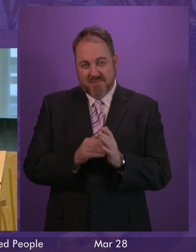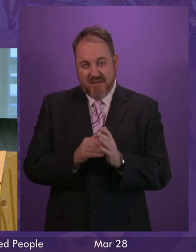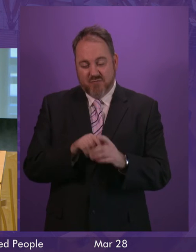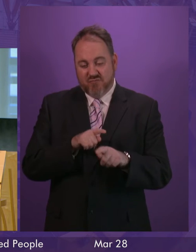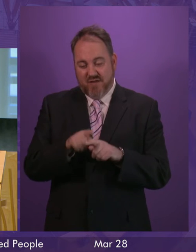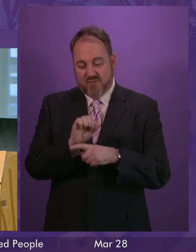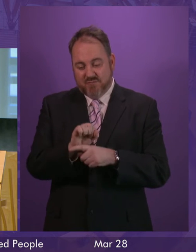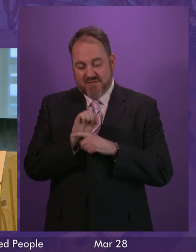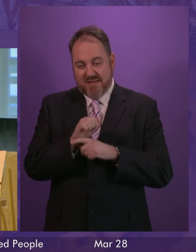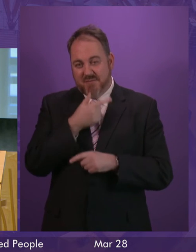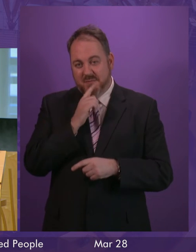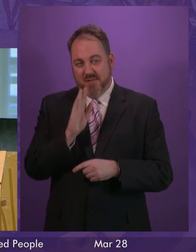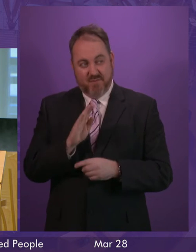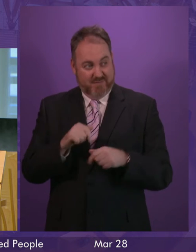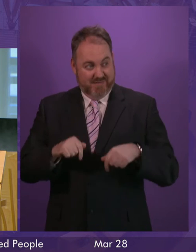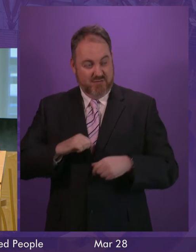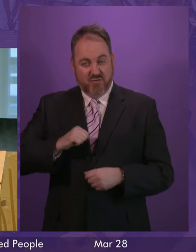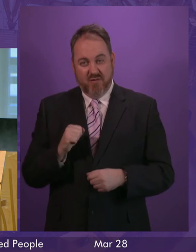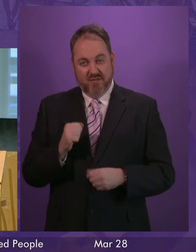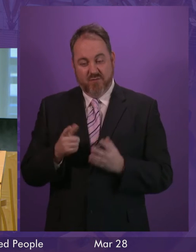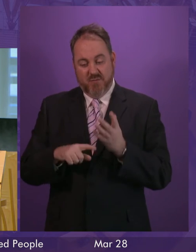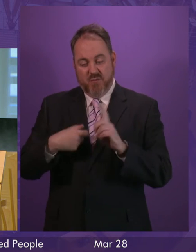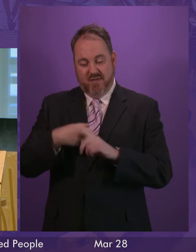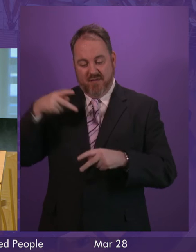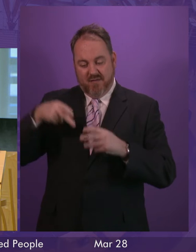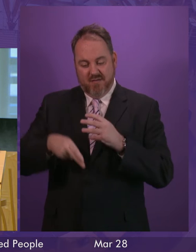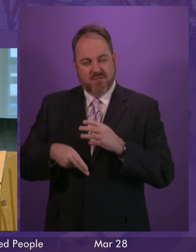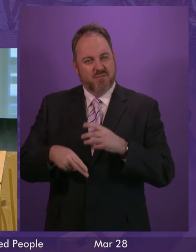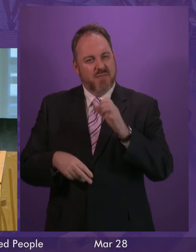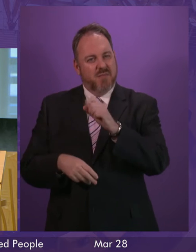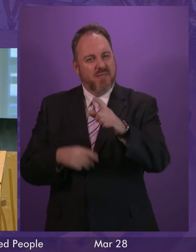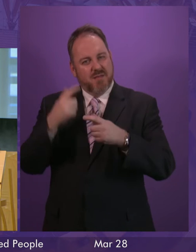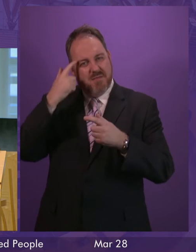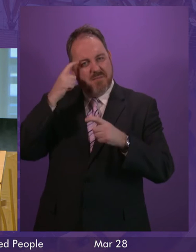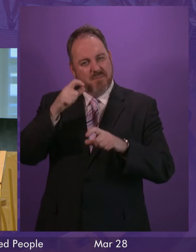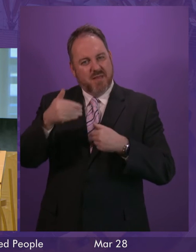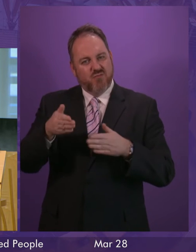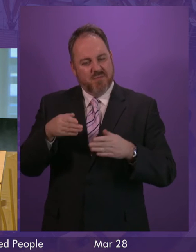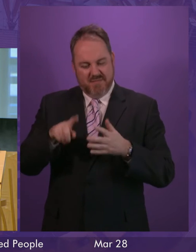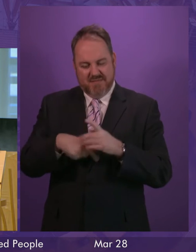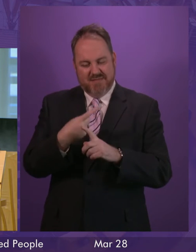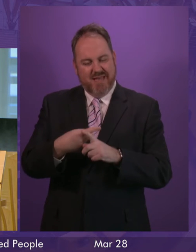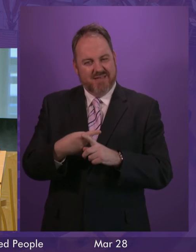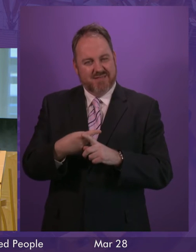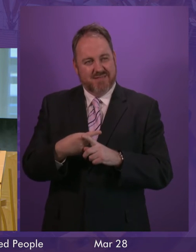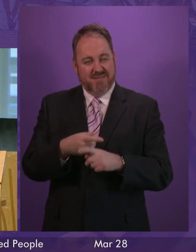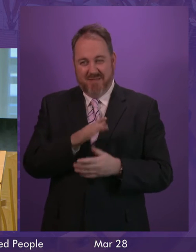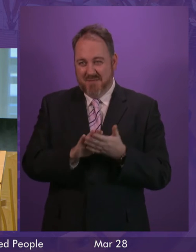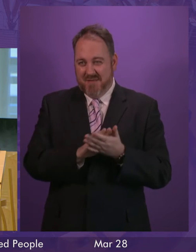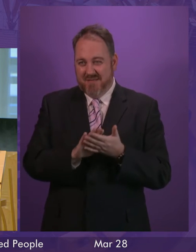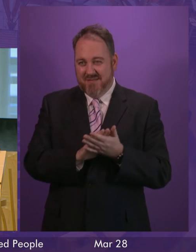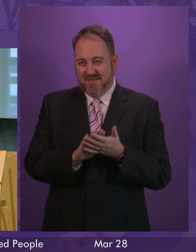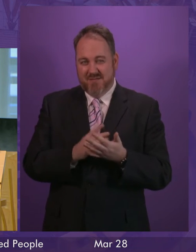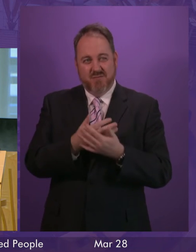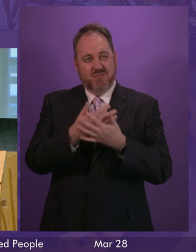cuts. This includes fully protecting households impacted by the bedroom tax, 80% of which have a disabled adult, setting up our own